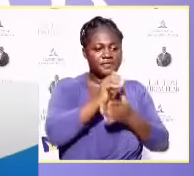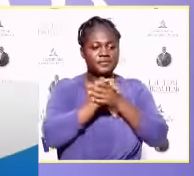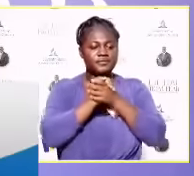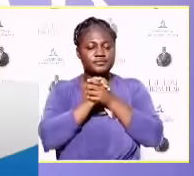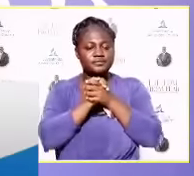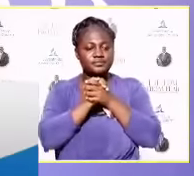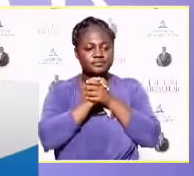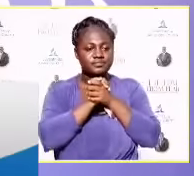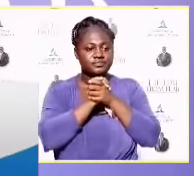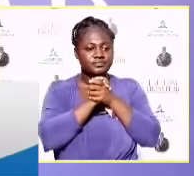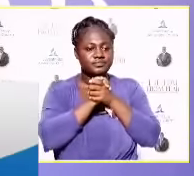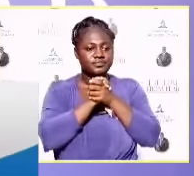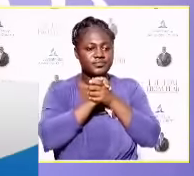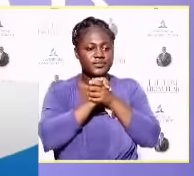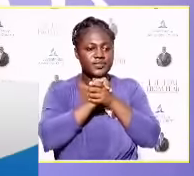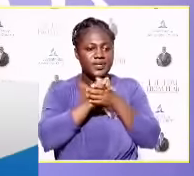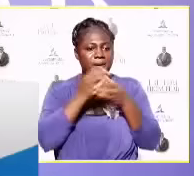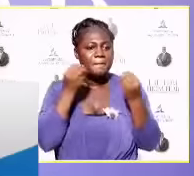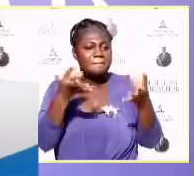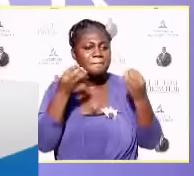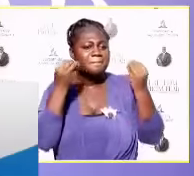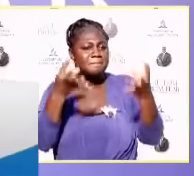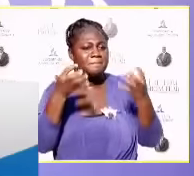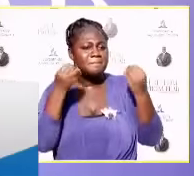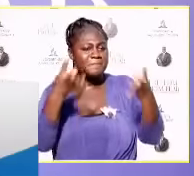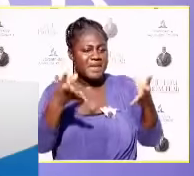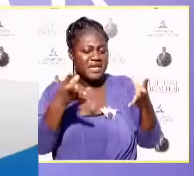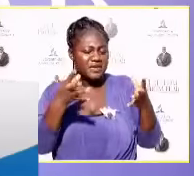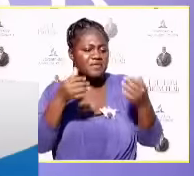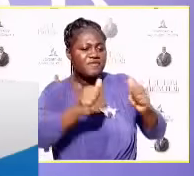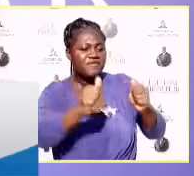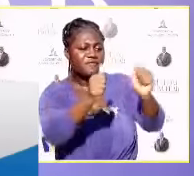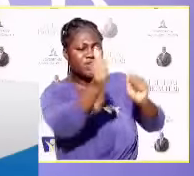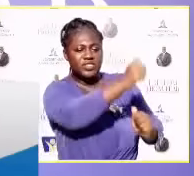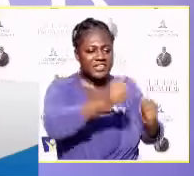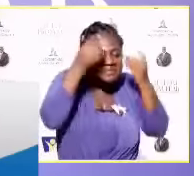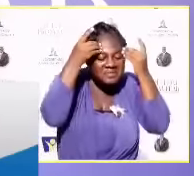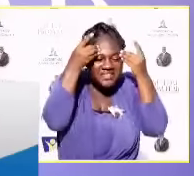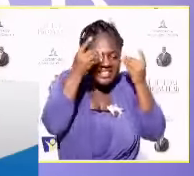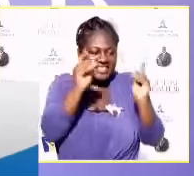And many shall follow the pernicious ways,